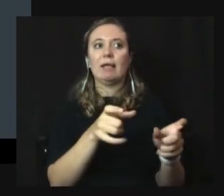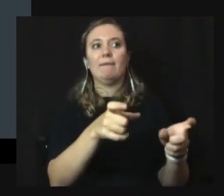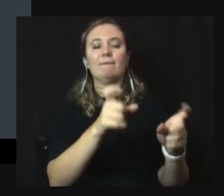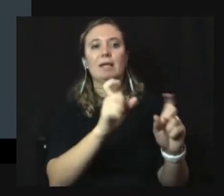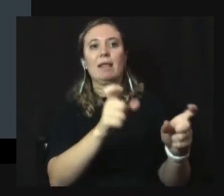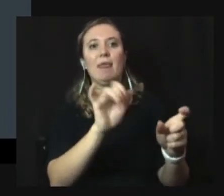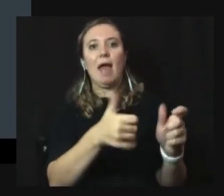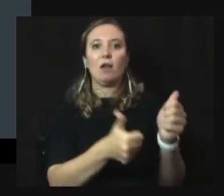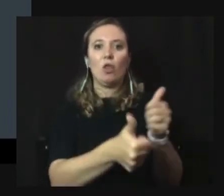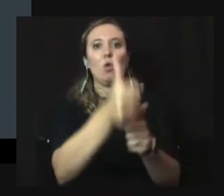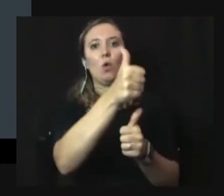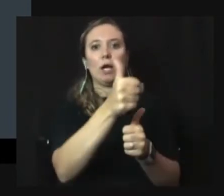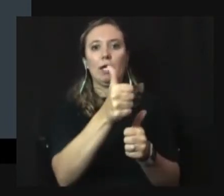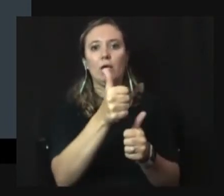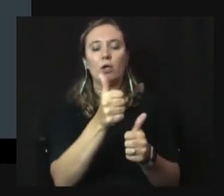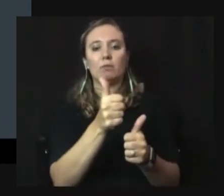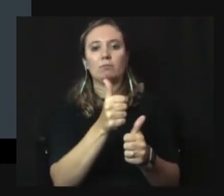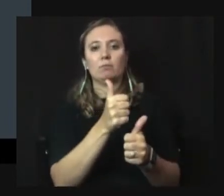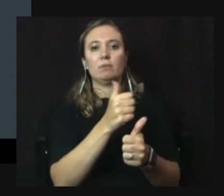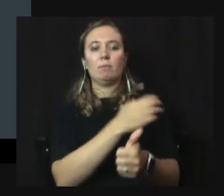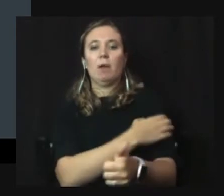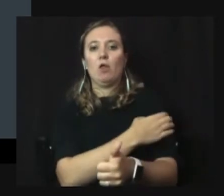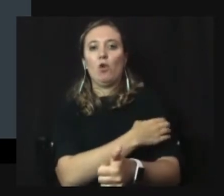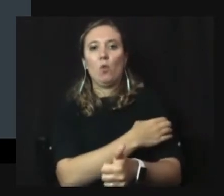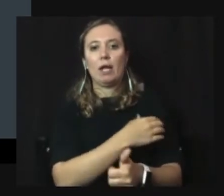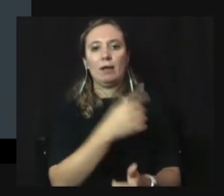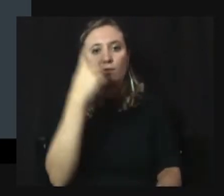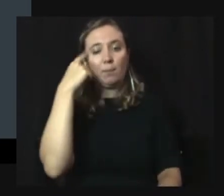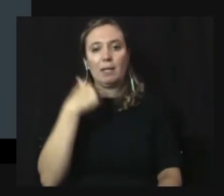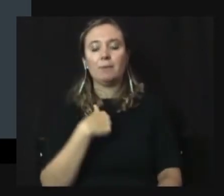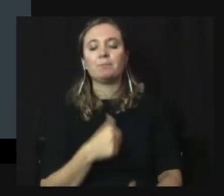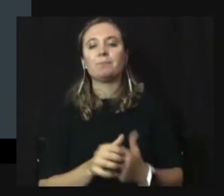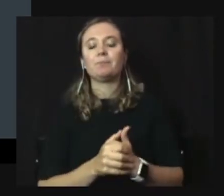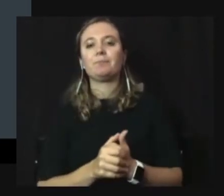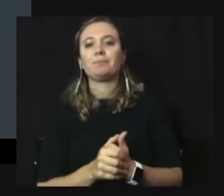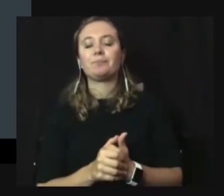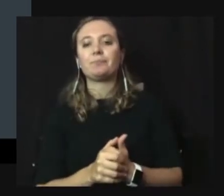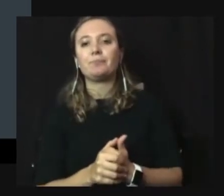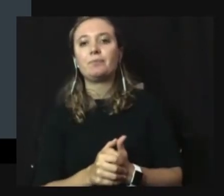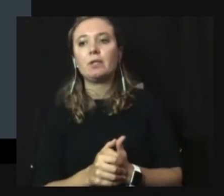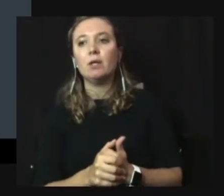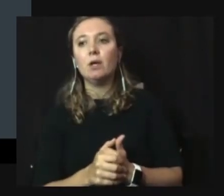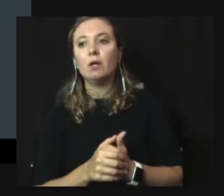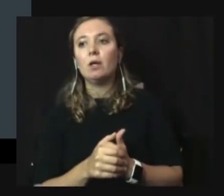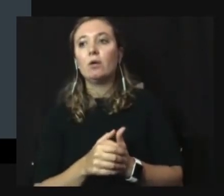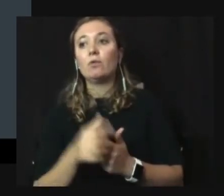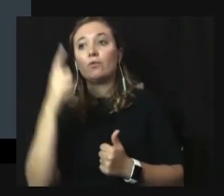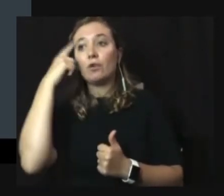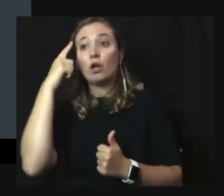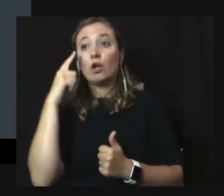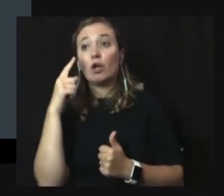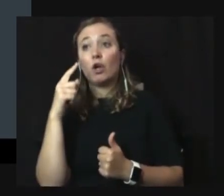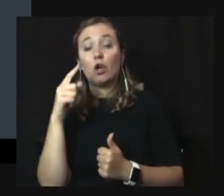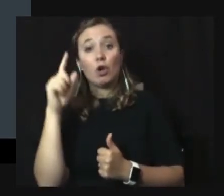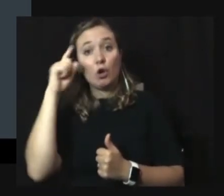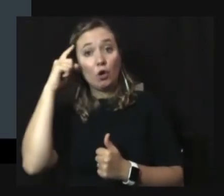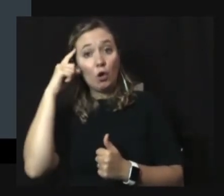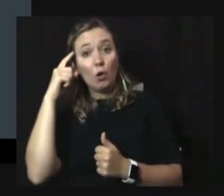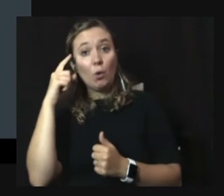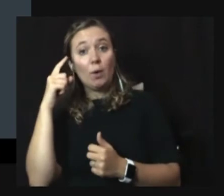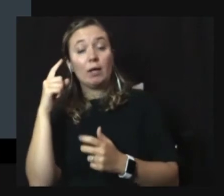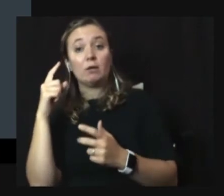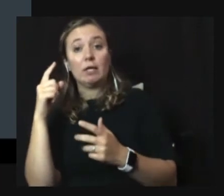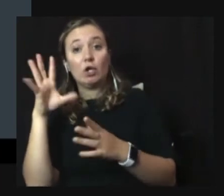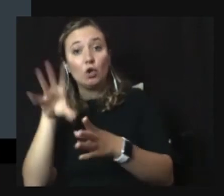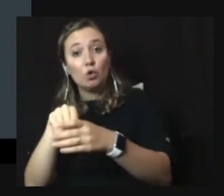more important, and what I have found that is more representative of neuro-inclusive parenting, is that